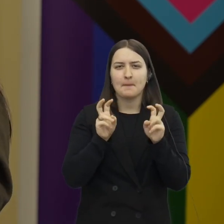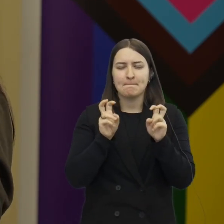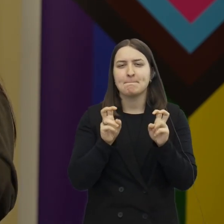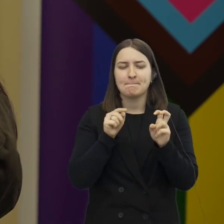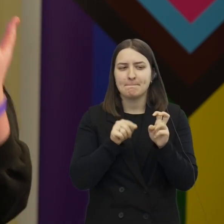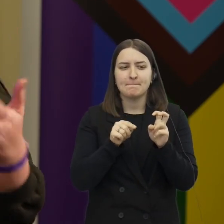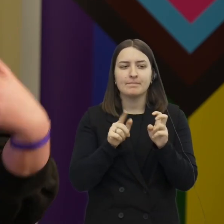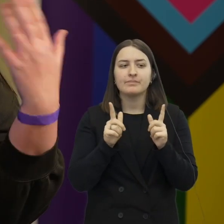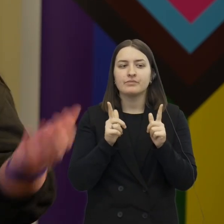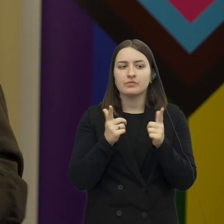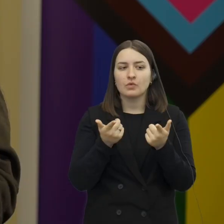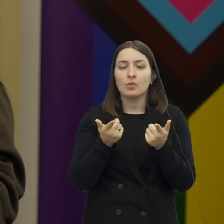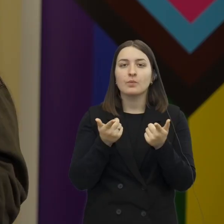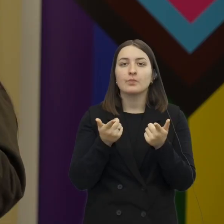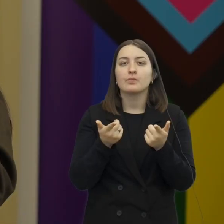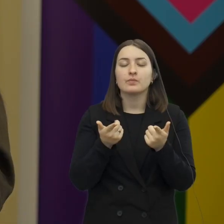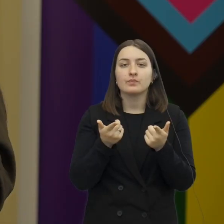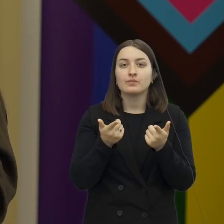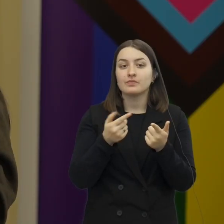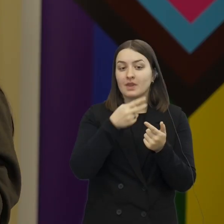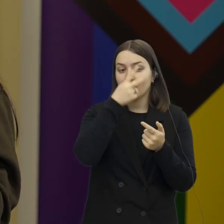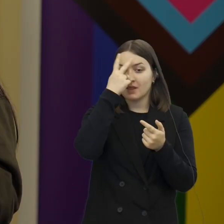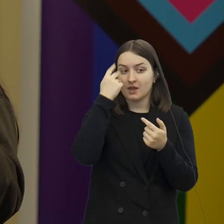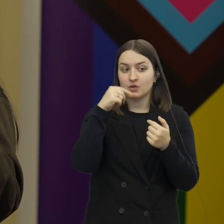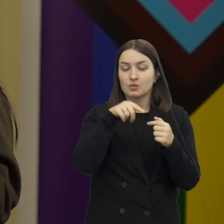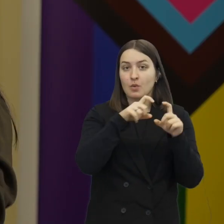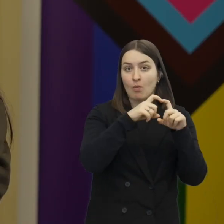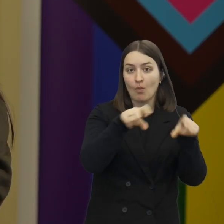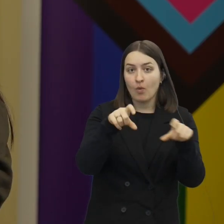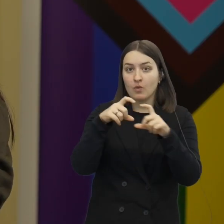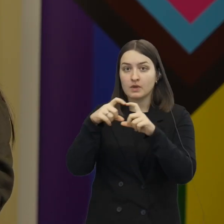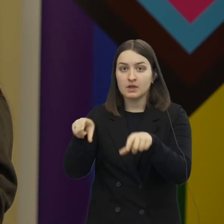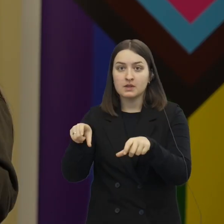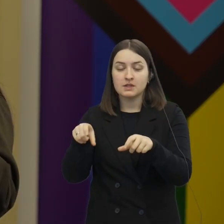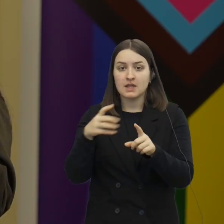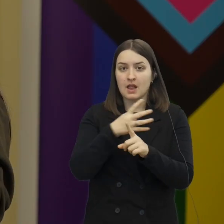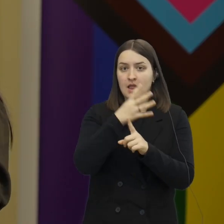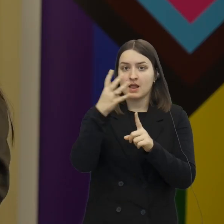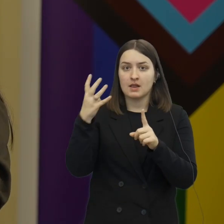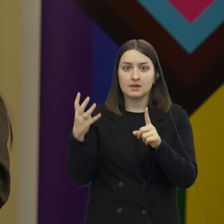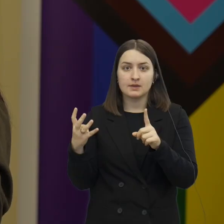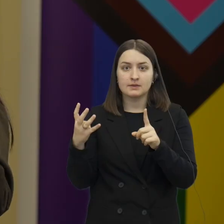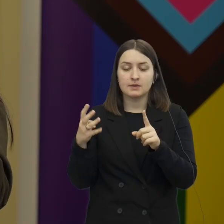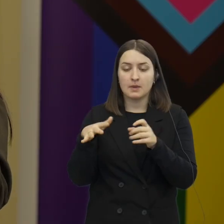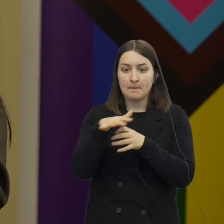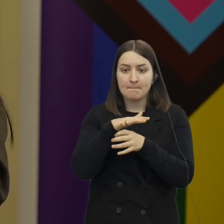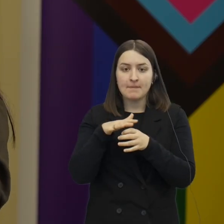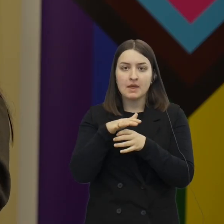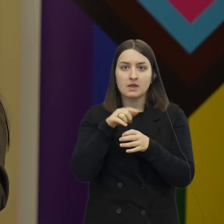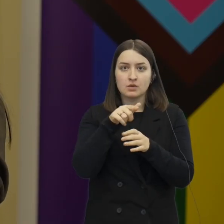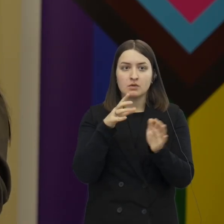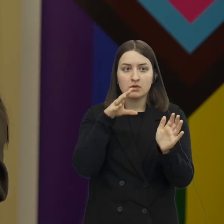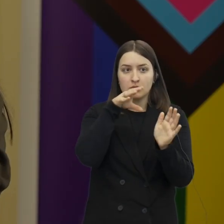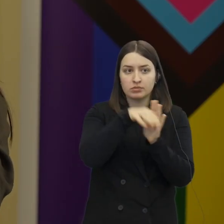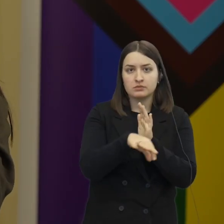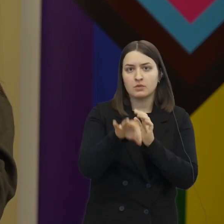LGBTIQ organizations, for trans organizations, and so on and so forth, with diversity education. So how it is in Finland? Can you,